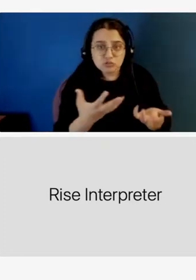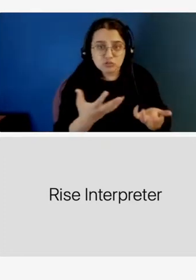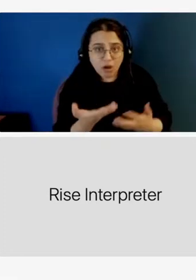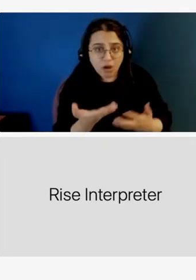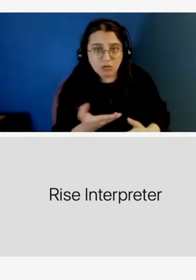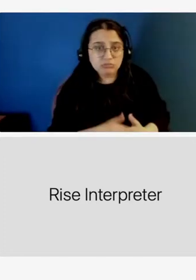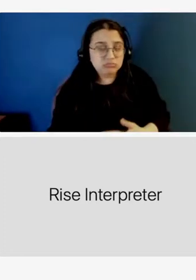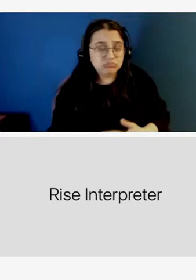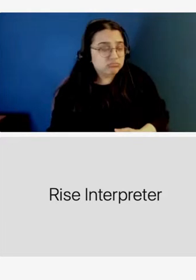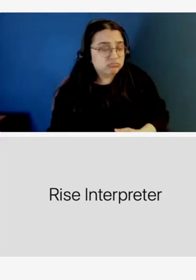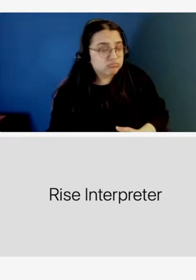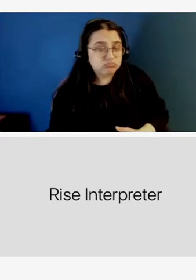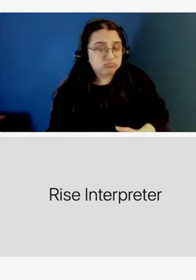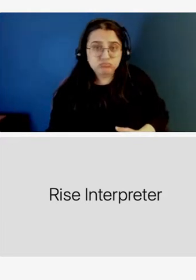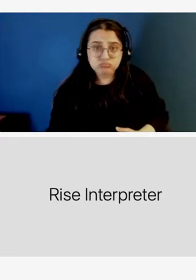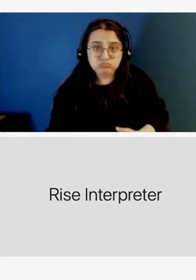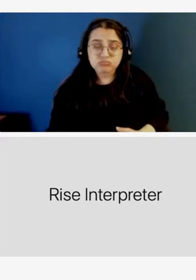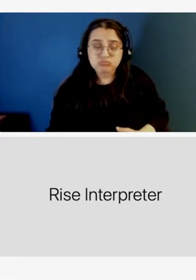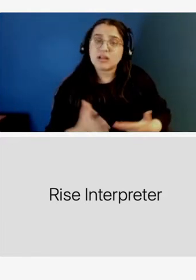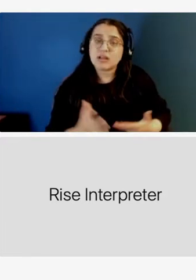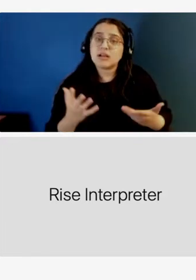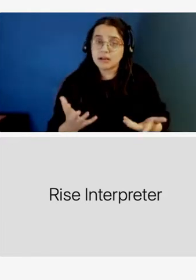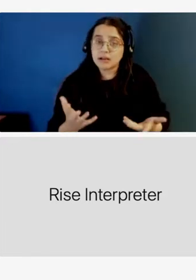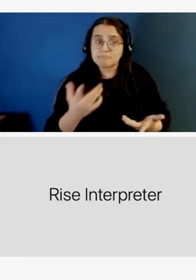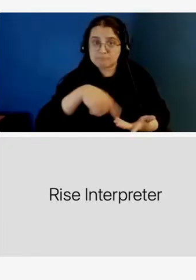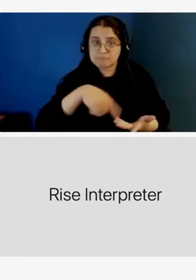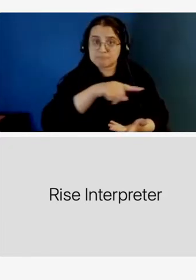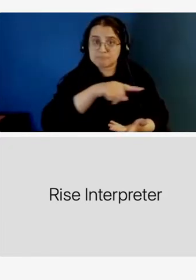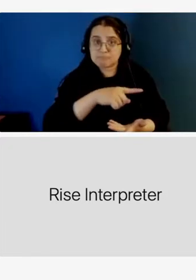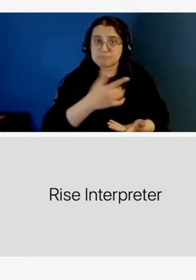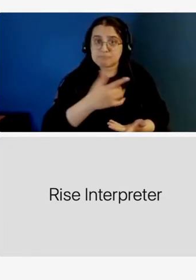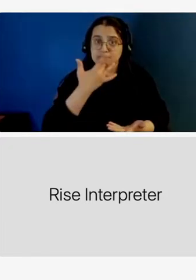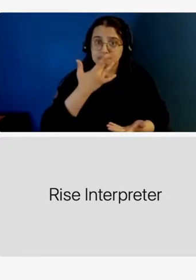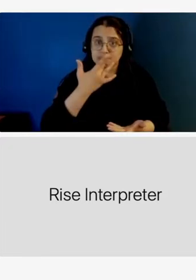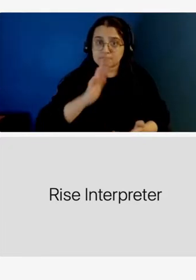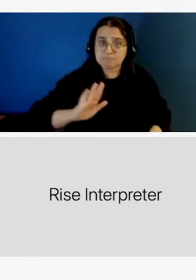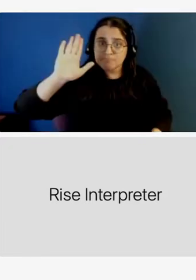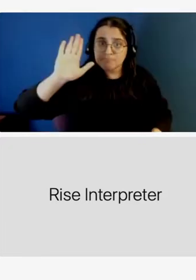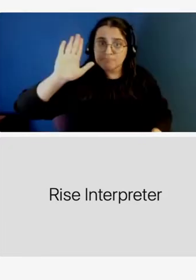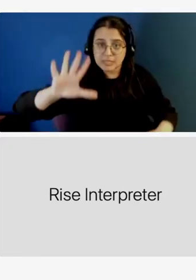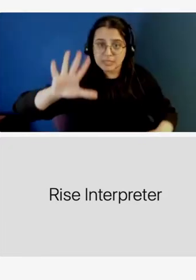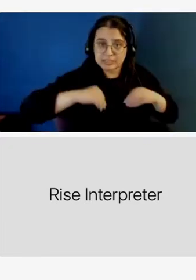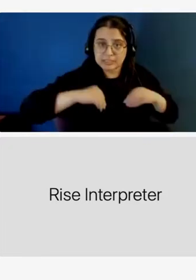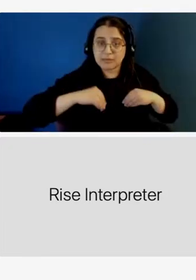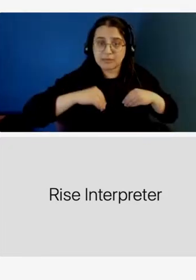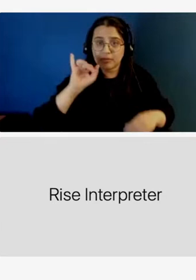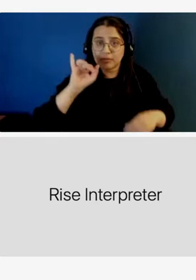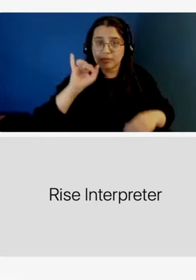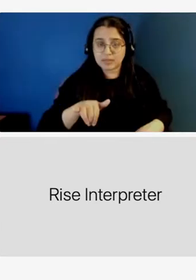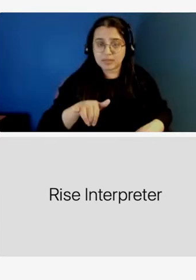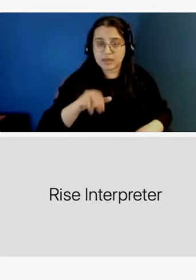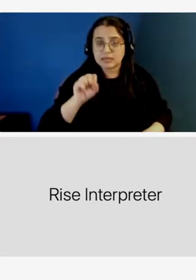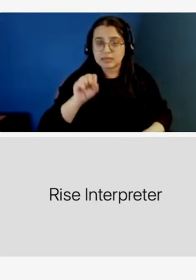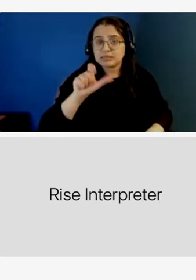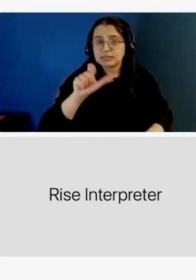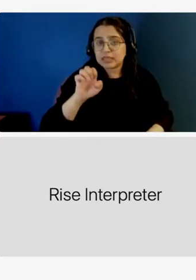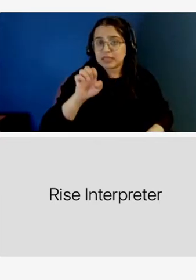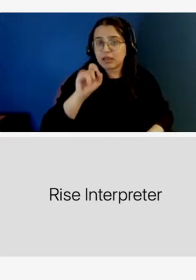All in favor then of the motion to accept the slate of officers that we had six as